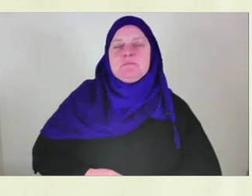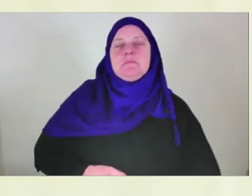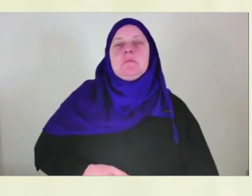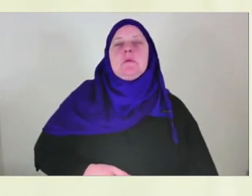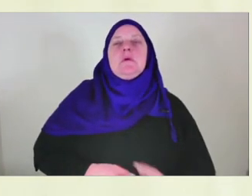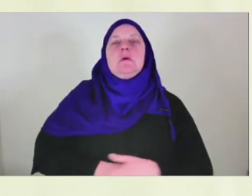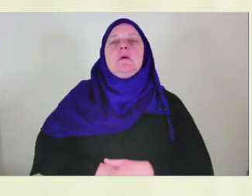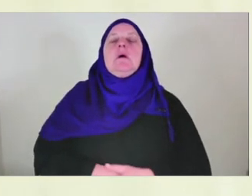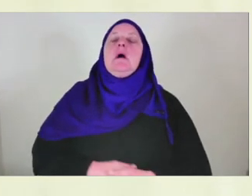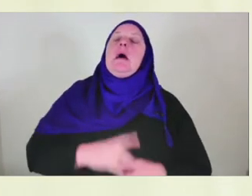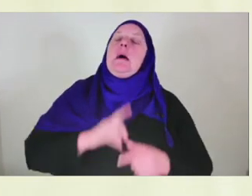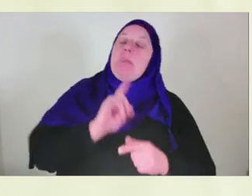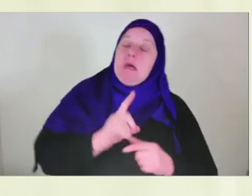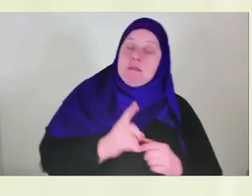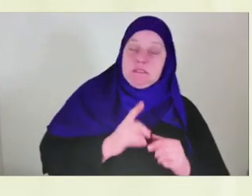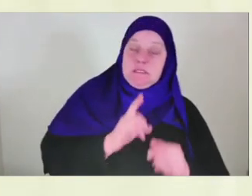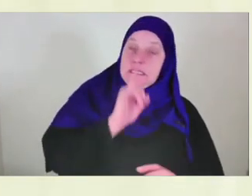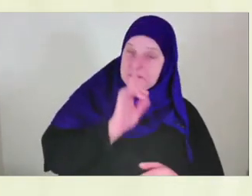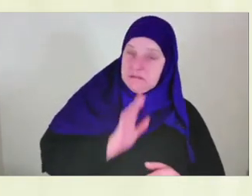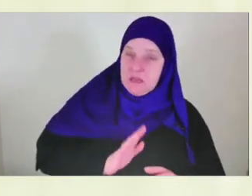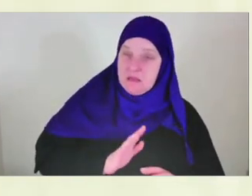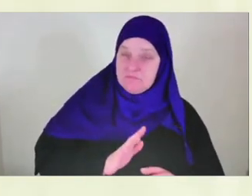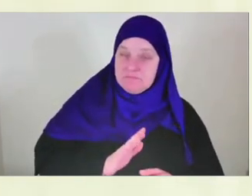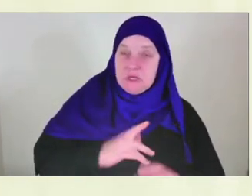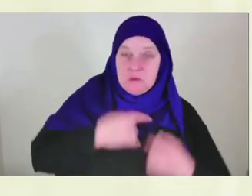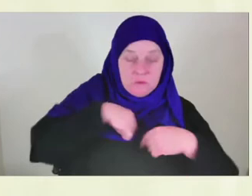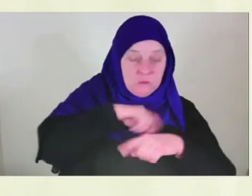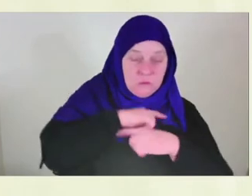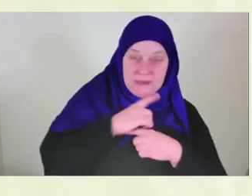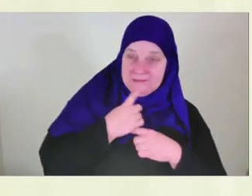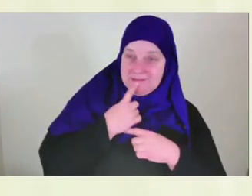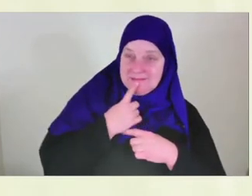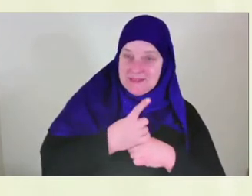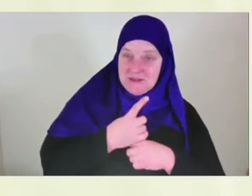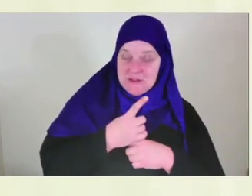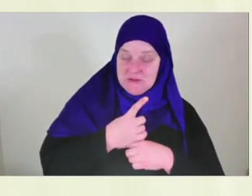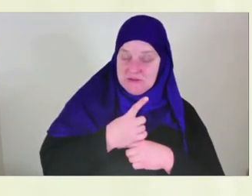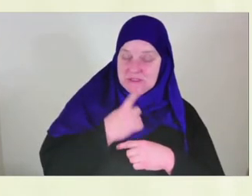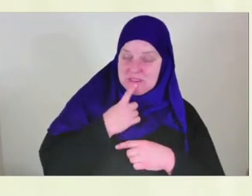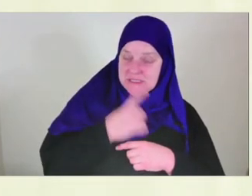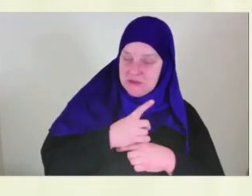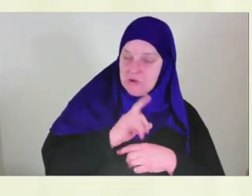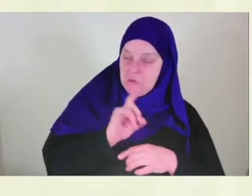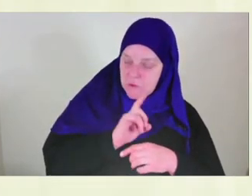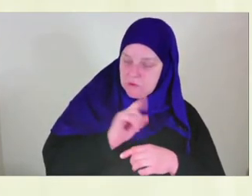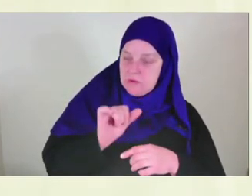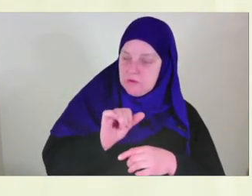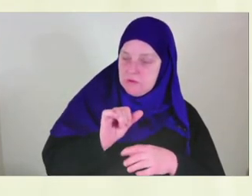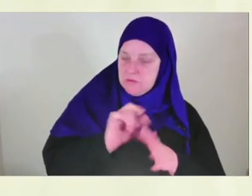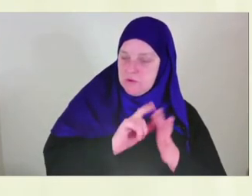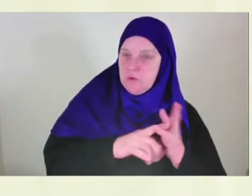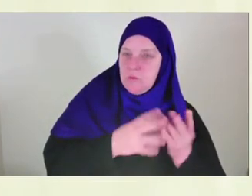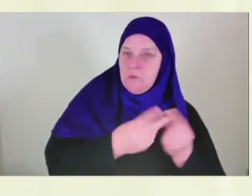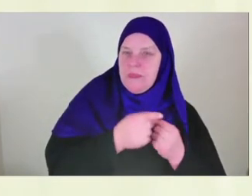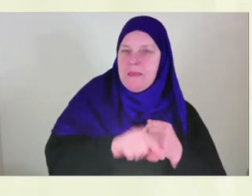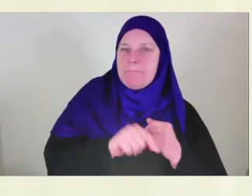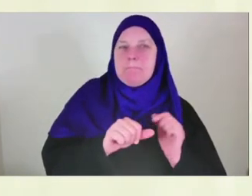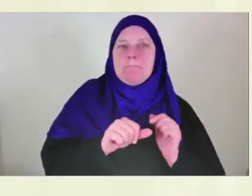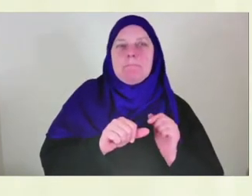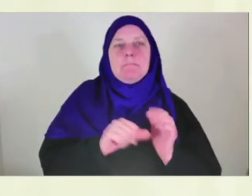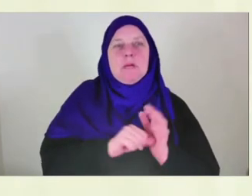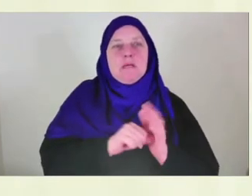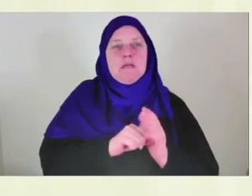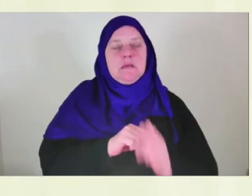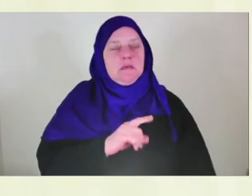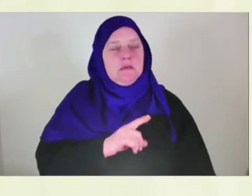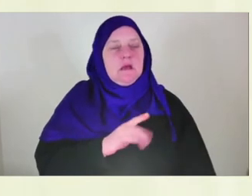for. It doesn't say we use this much billion for that or that. No, because it's not even in the billions. But